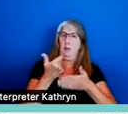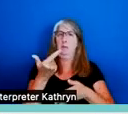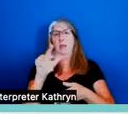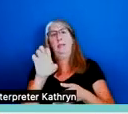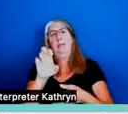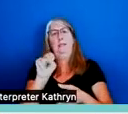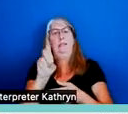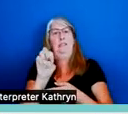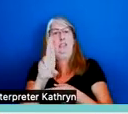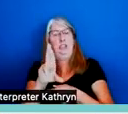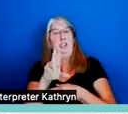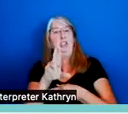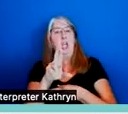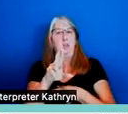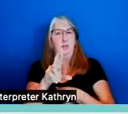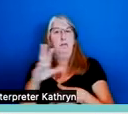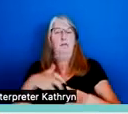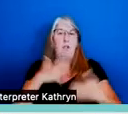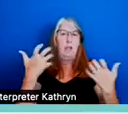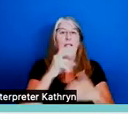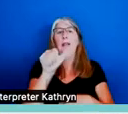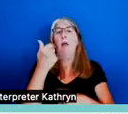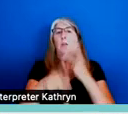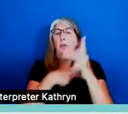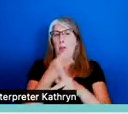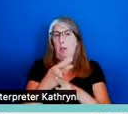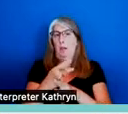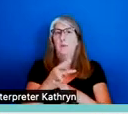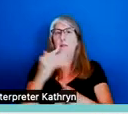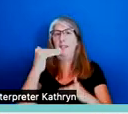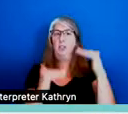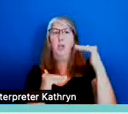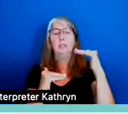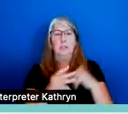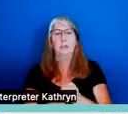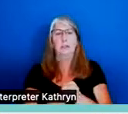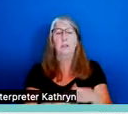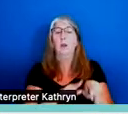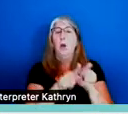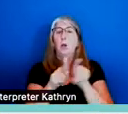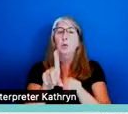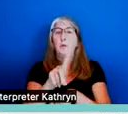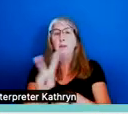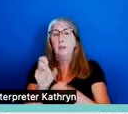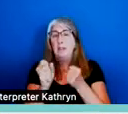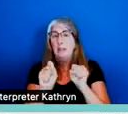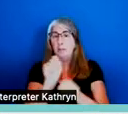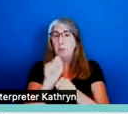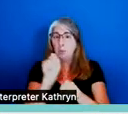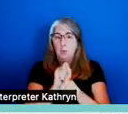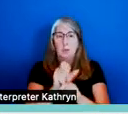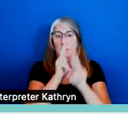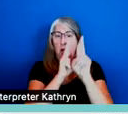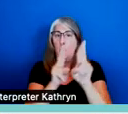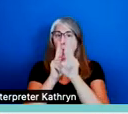and other forms of injustices. Our domestic violence efforts must also include honoring the legacy of